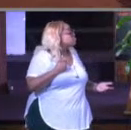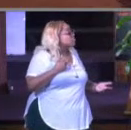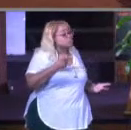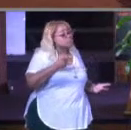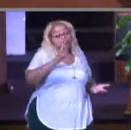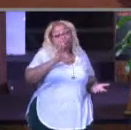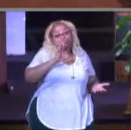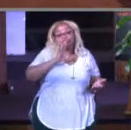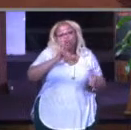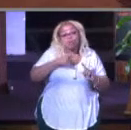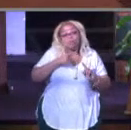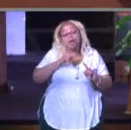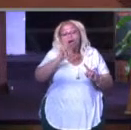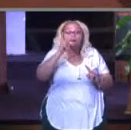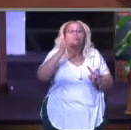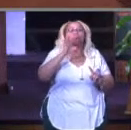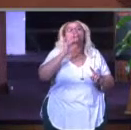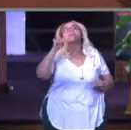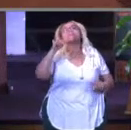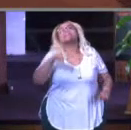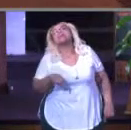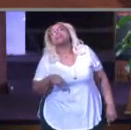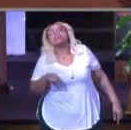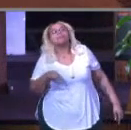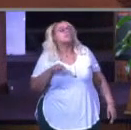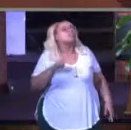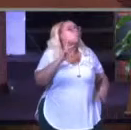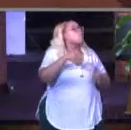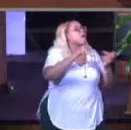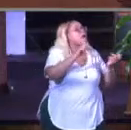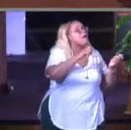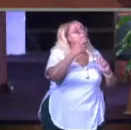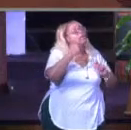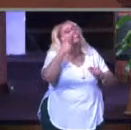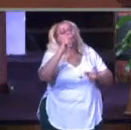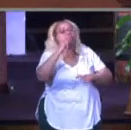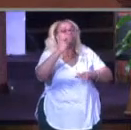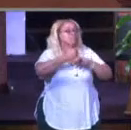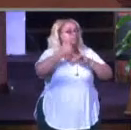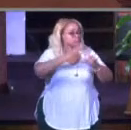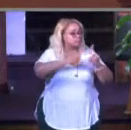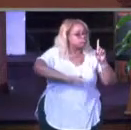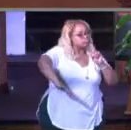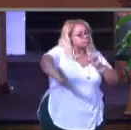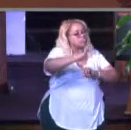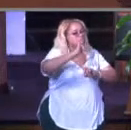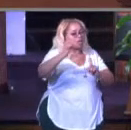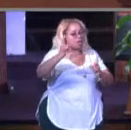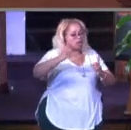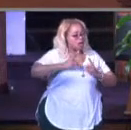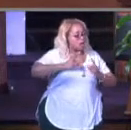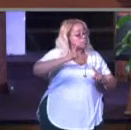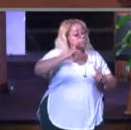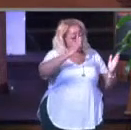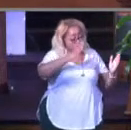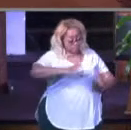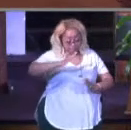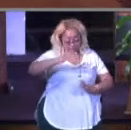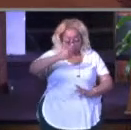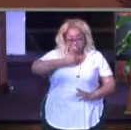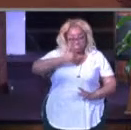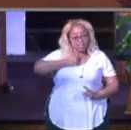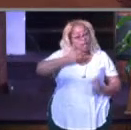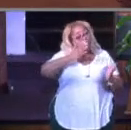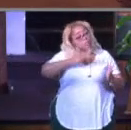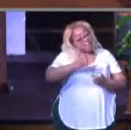Do you talk it up or do you talk it down? What kind of atmosphere do you set for the Spirit to come to you? Do you prepare